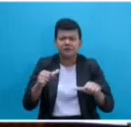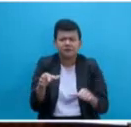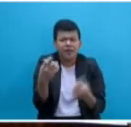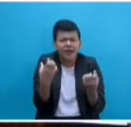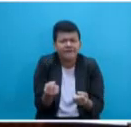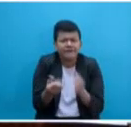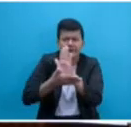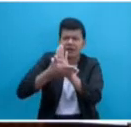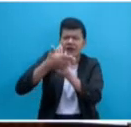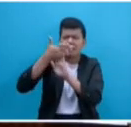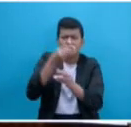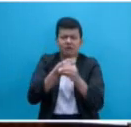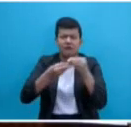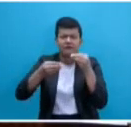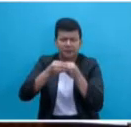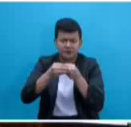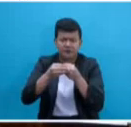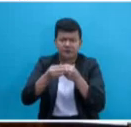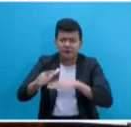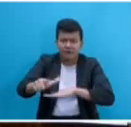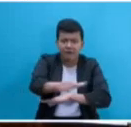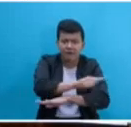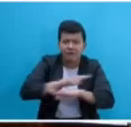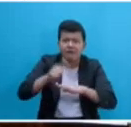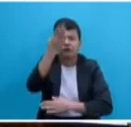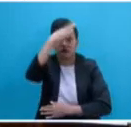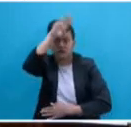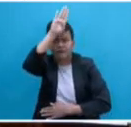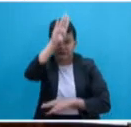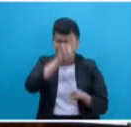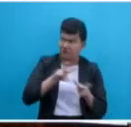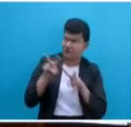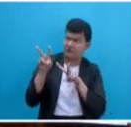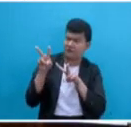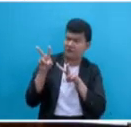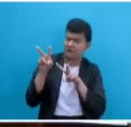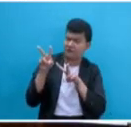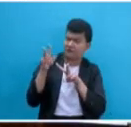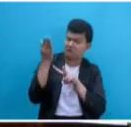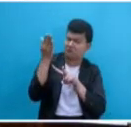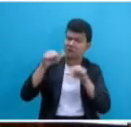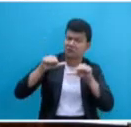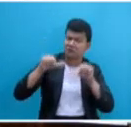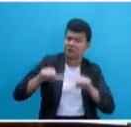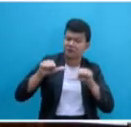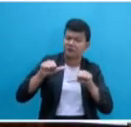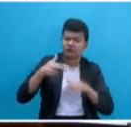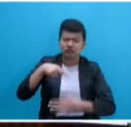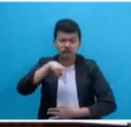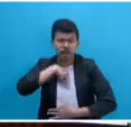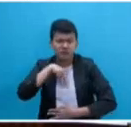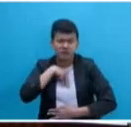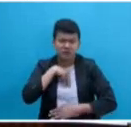land. The chiefs look up to him. The religious leaders look up to him. The young people